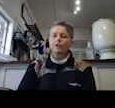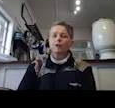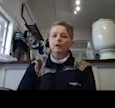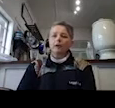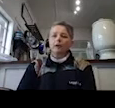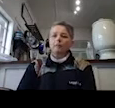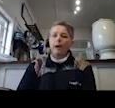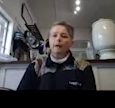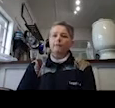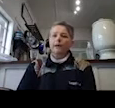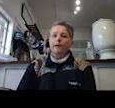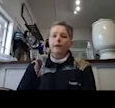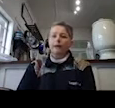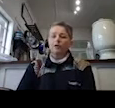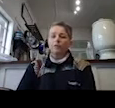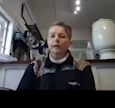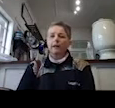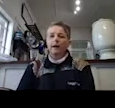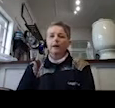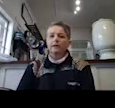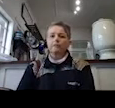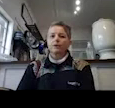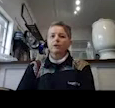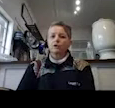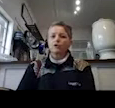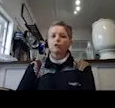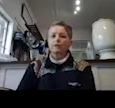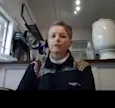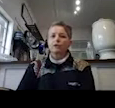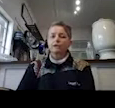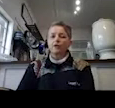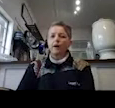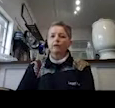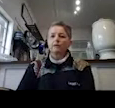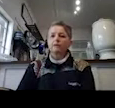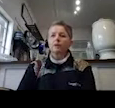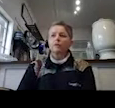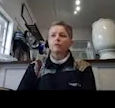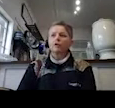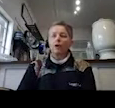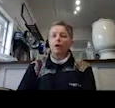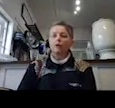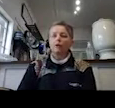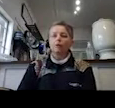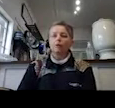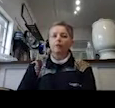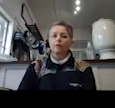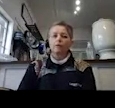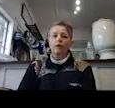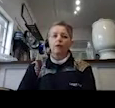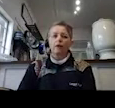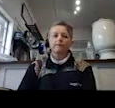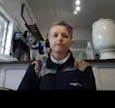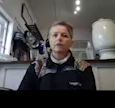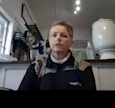to pay money out of your bank account to Revenue New South Wales because you owe money for